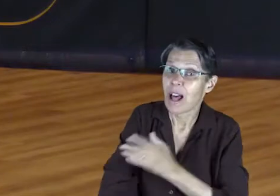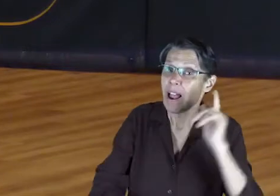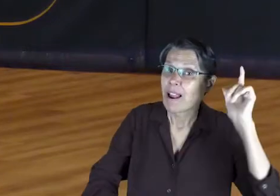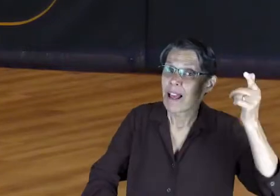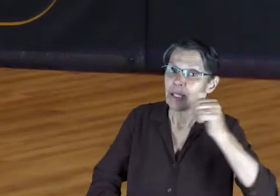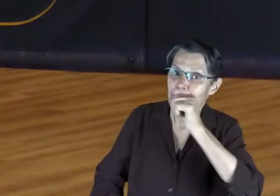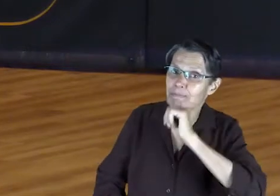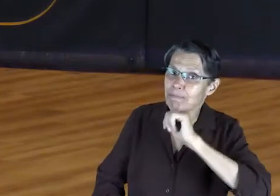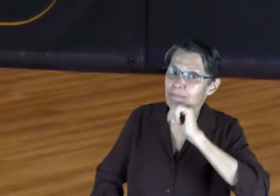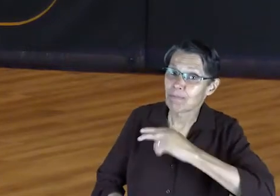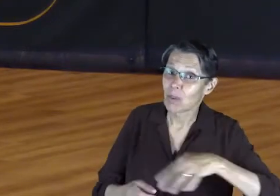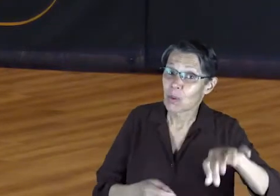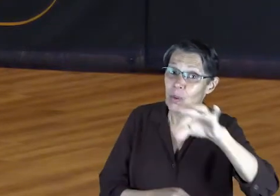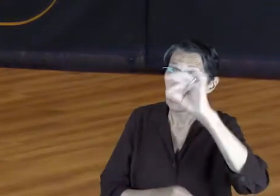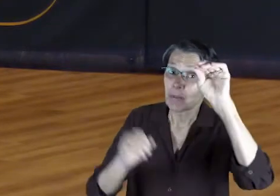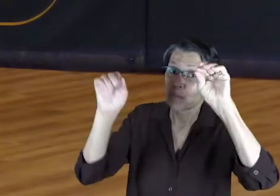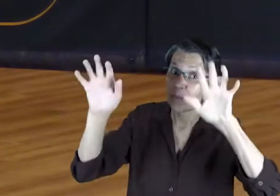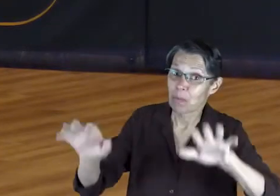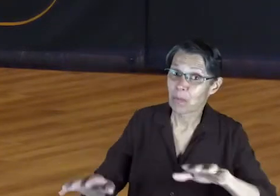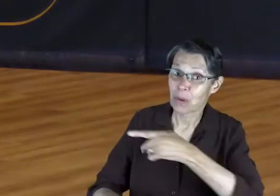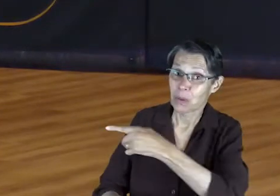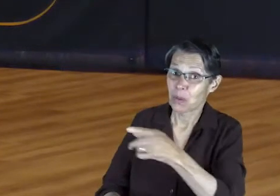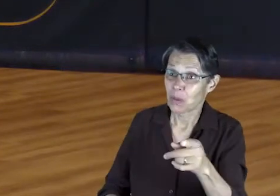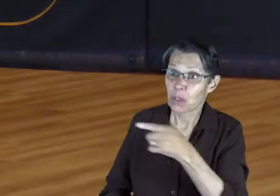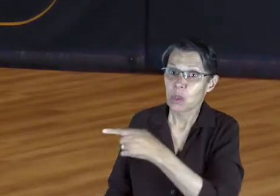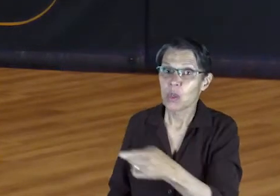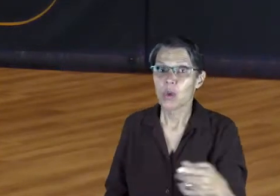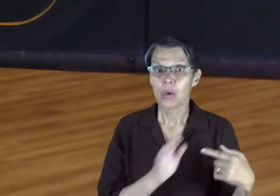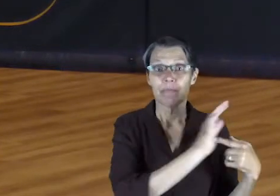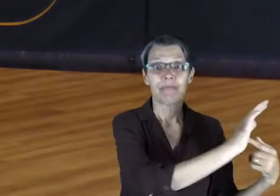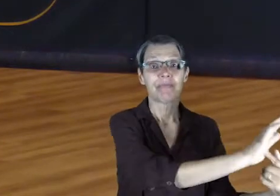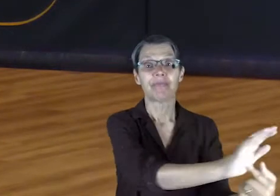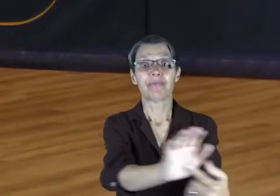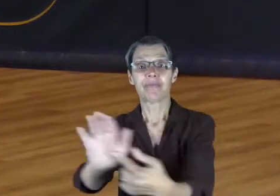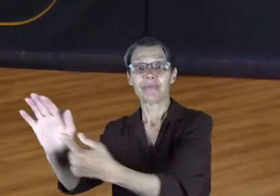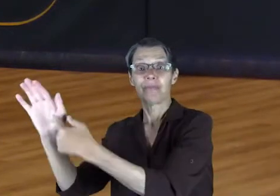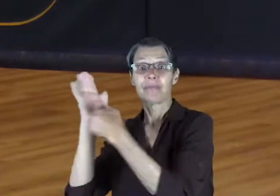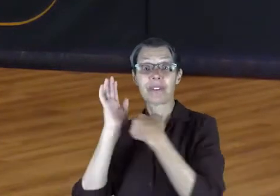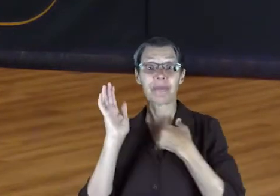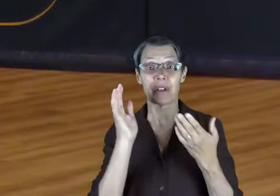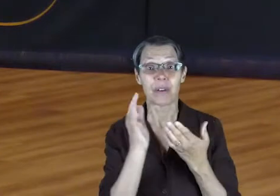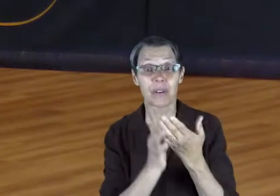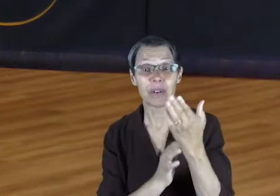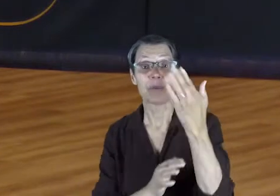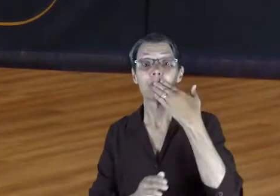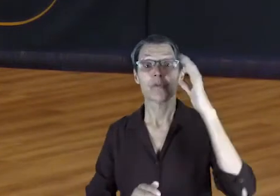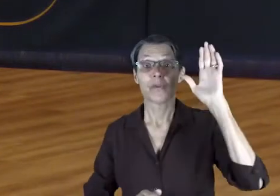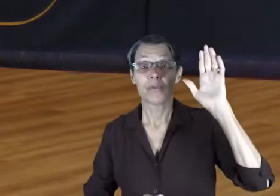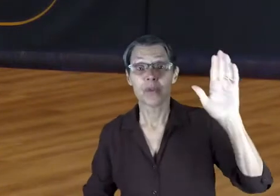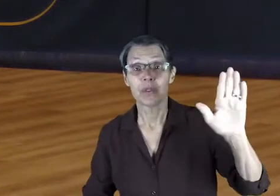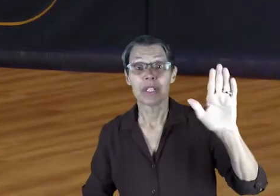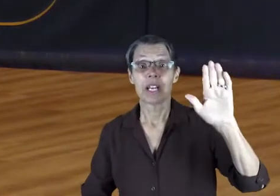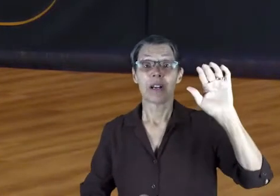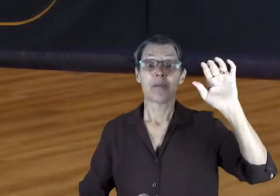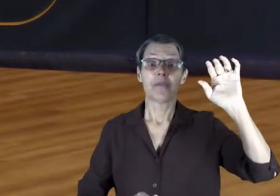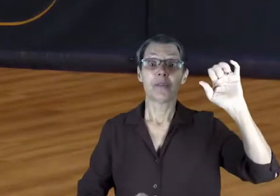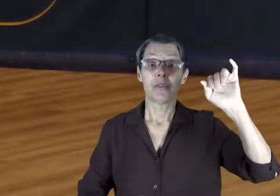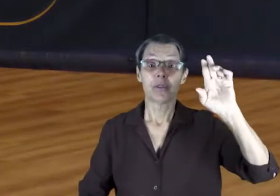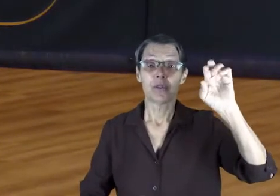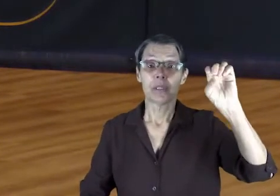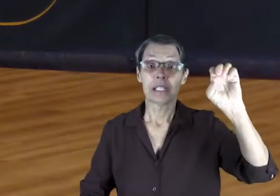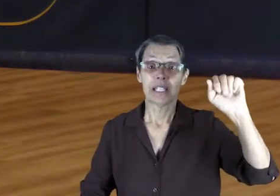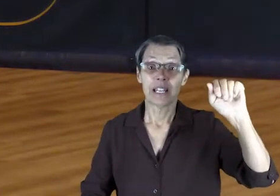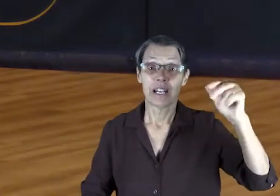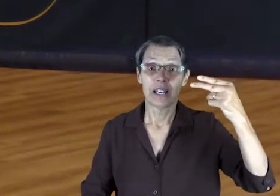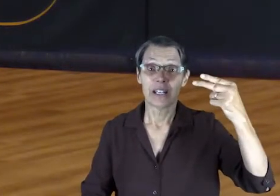the Holy Spirit has come upon you, and you will be my witnesses in Jerusalem, in all Judea and Samaria, and to the ends